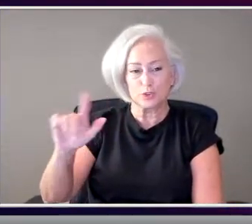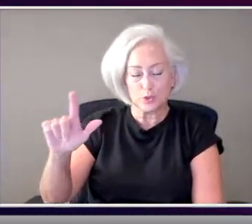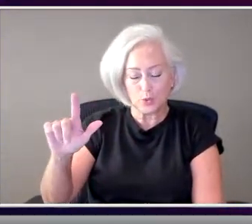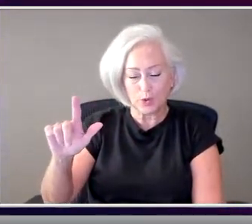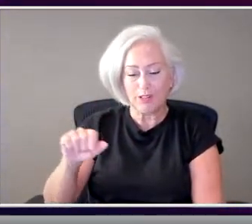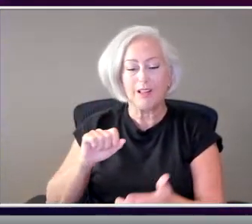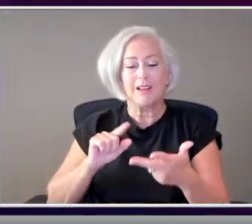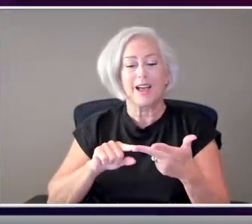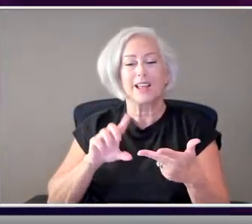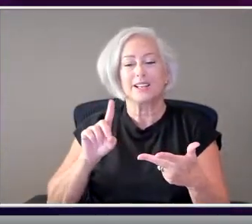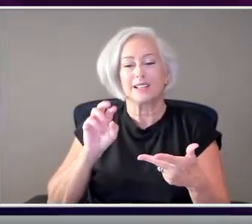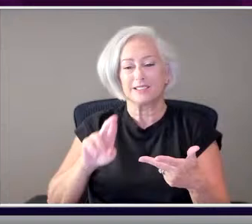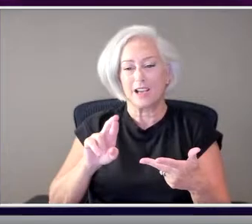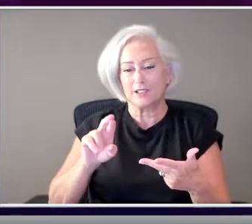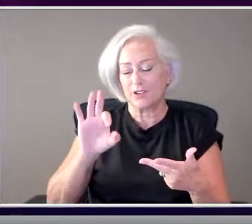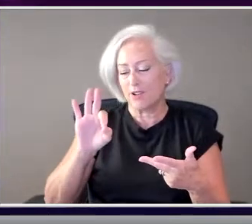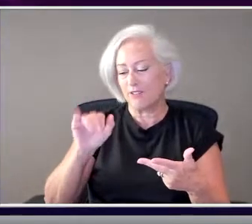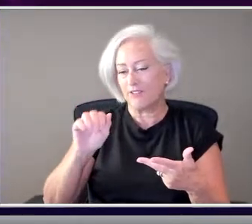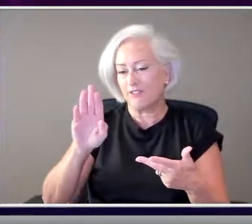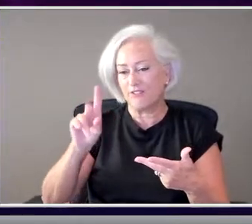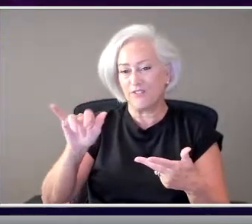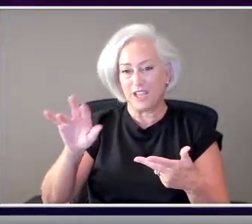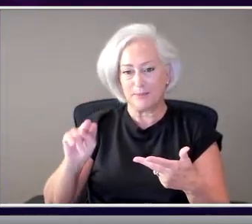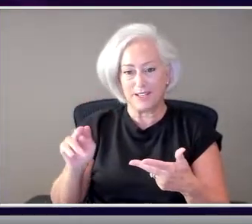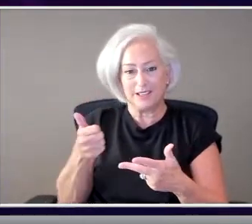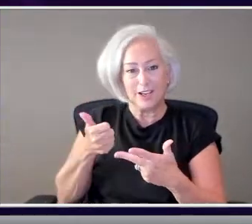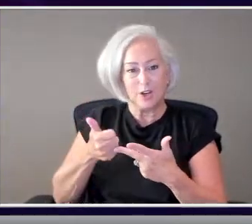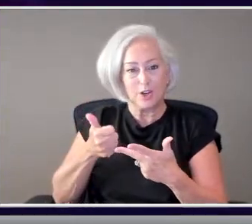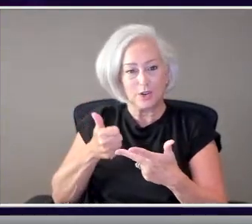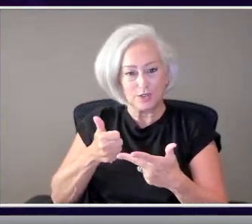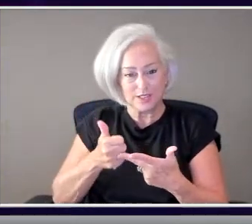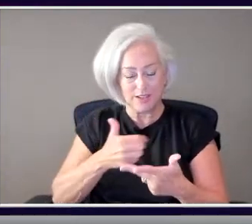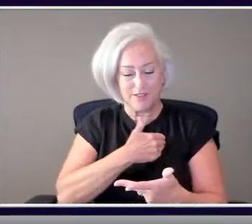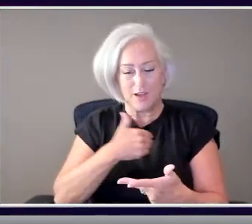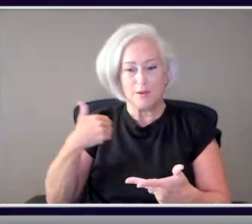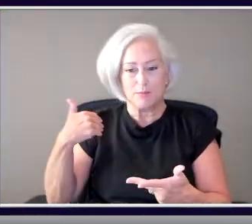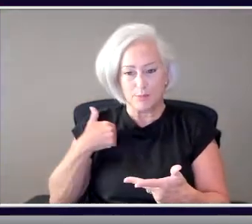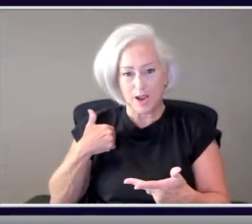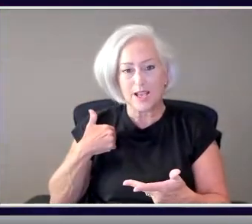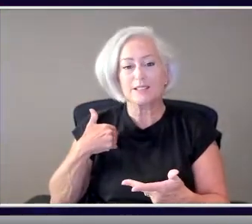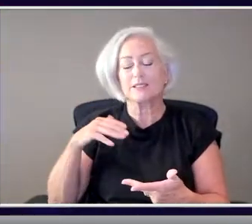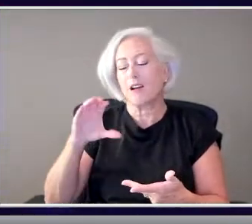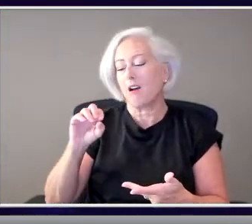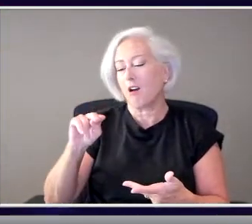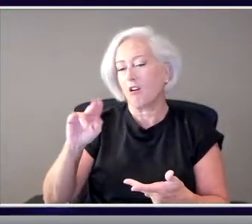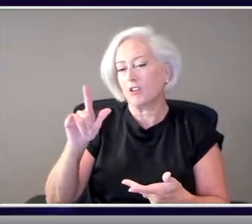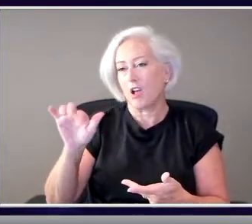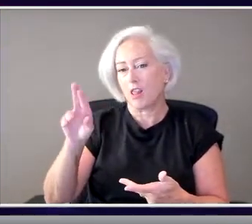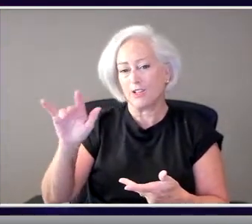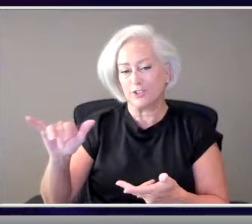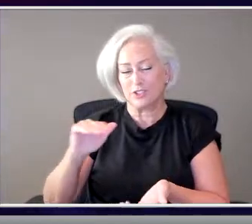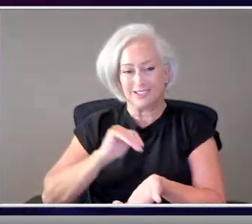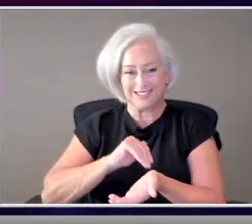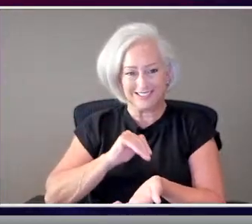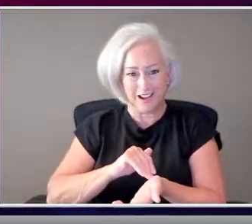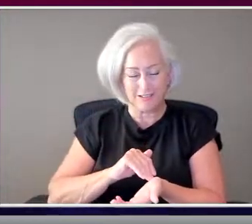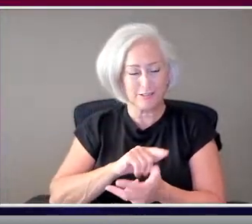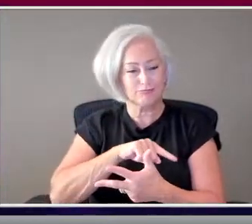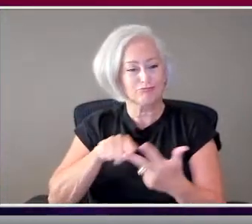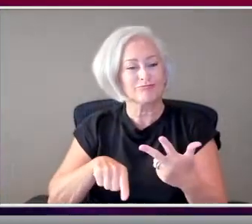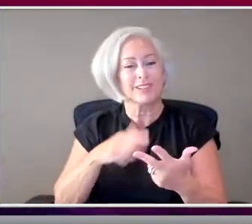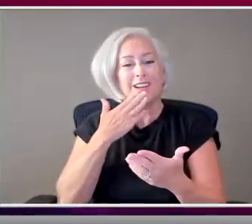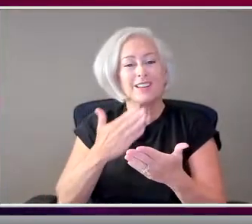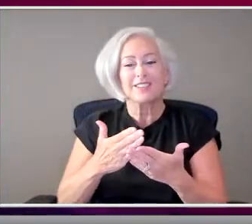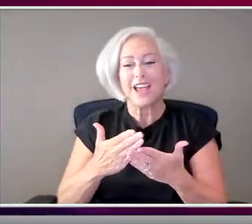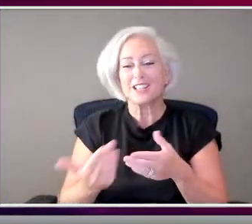Fabian. Dr. Carol Fabian was Angela's breast medical oncologist. Thank you all for making time. Angela, what's